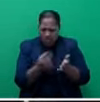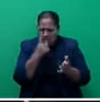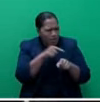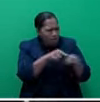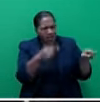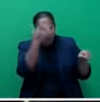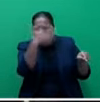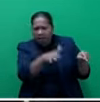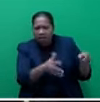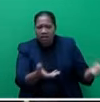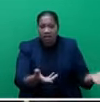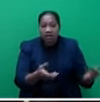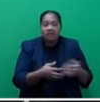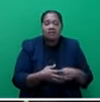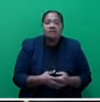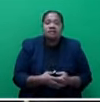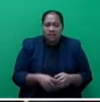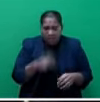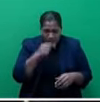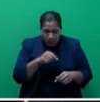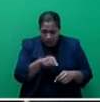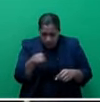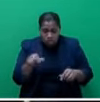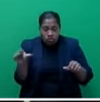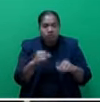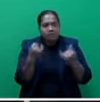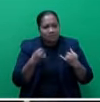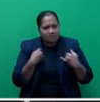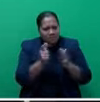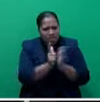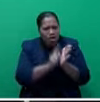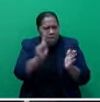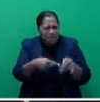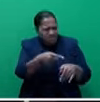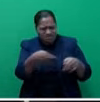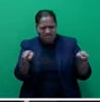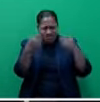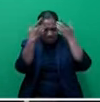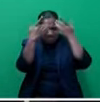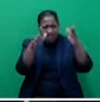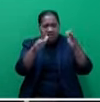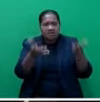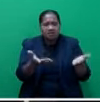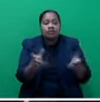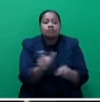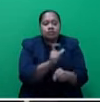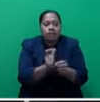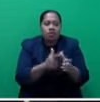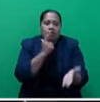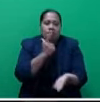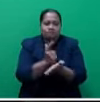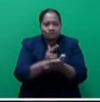this, the people who are supposed to implement that law don't understand it. It creates a lot of